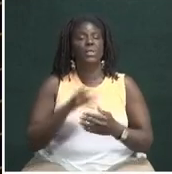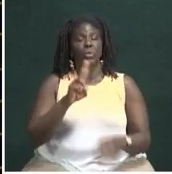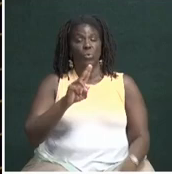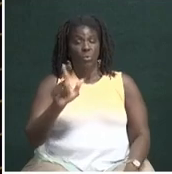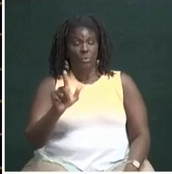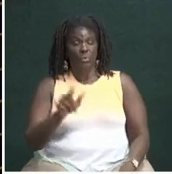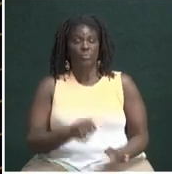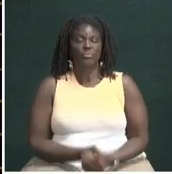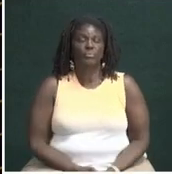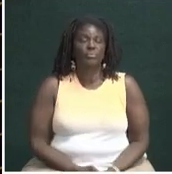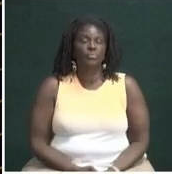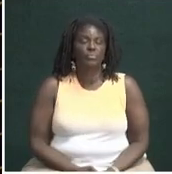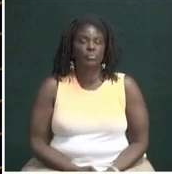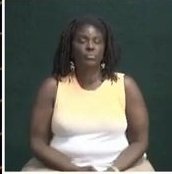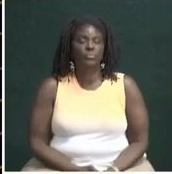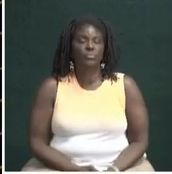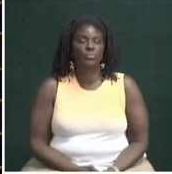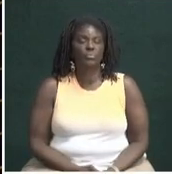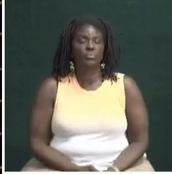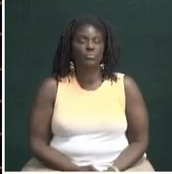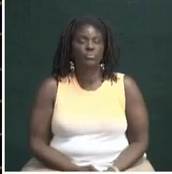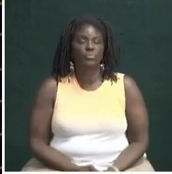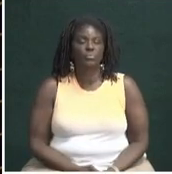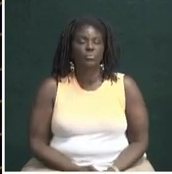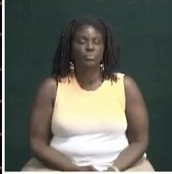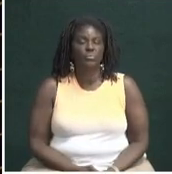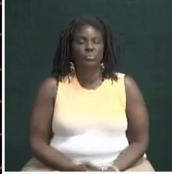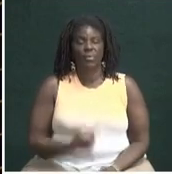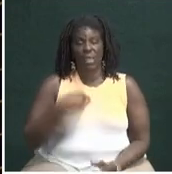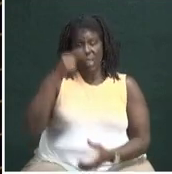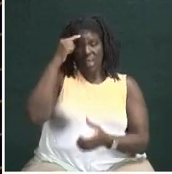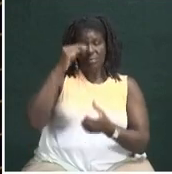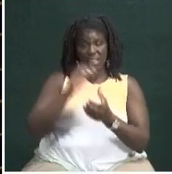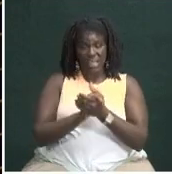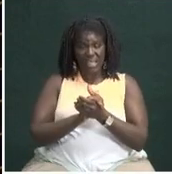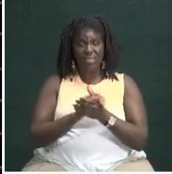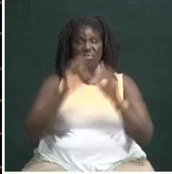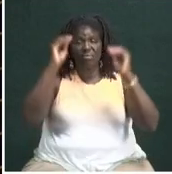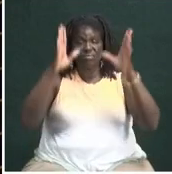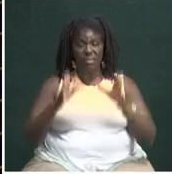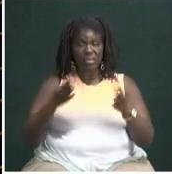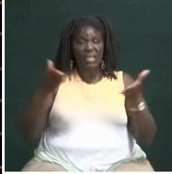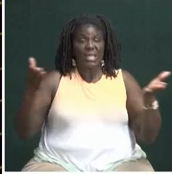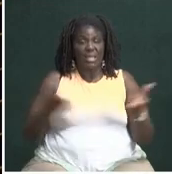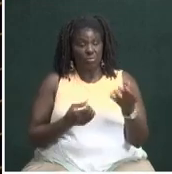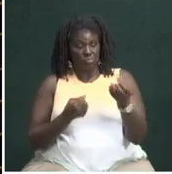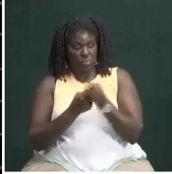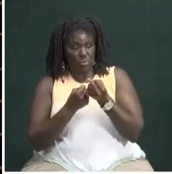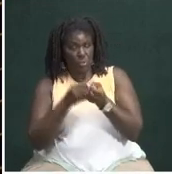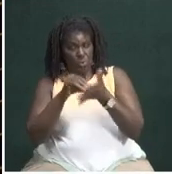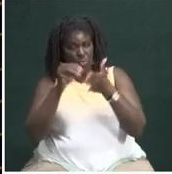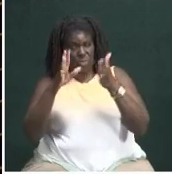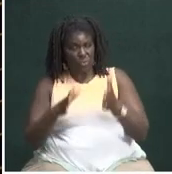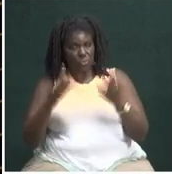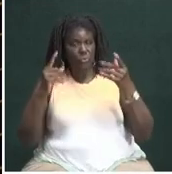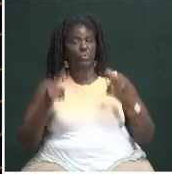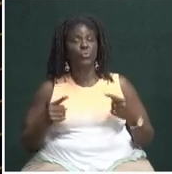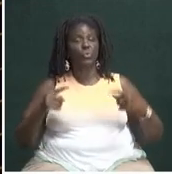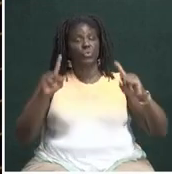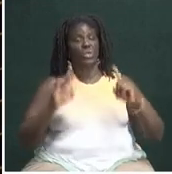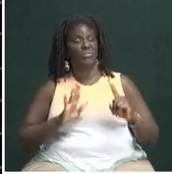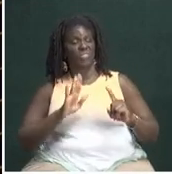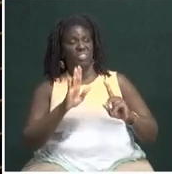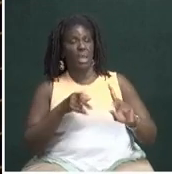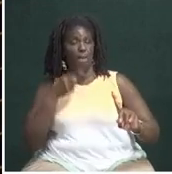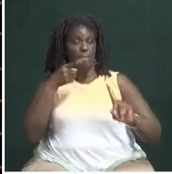University of La Verne, I truly believe that the faculty and staff, they support the students to achieve their